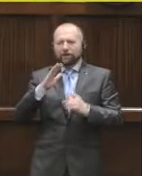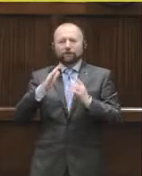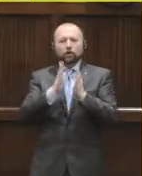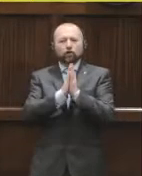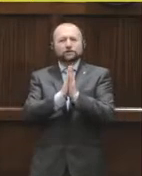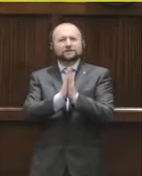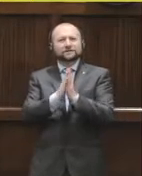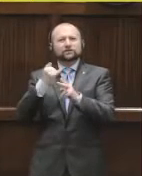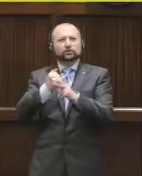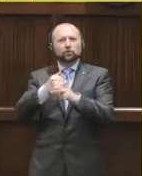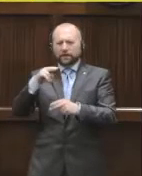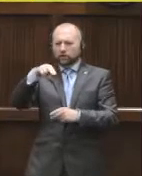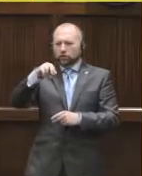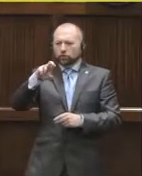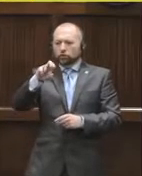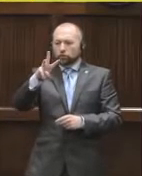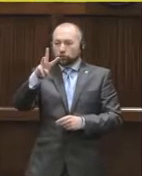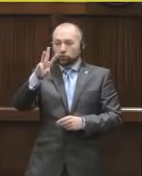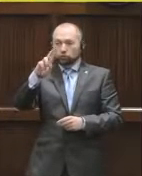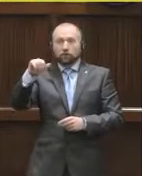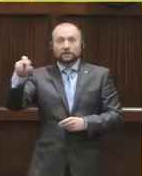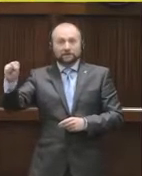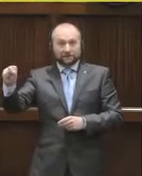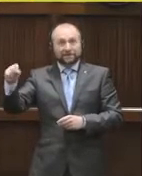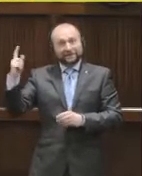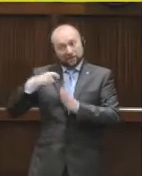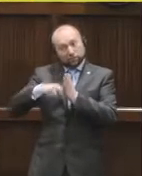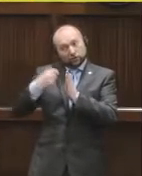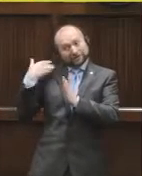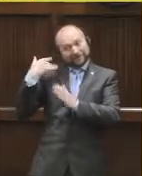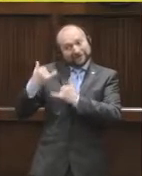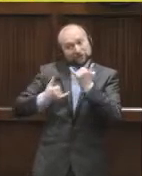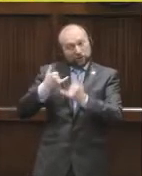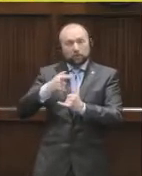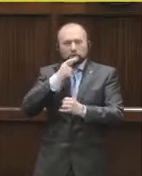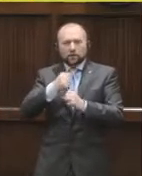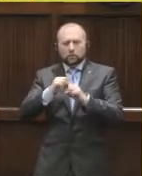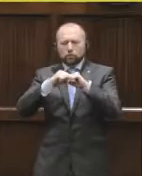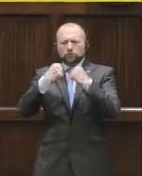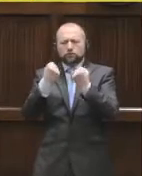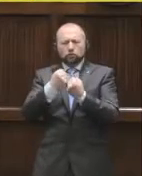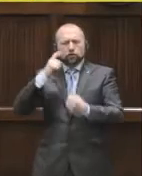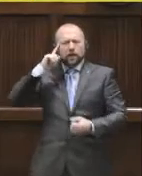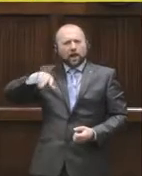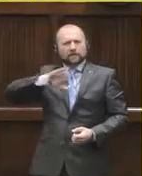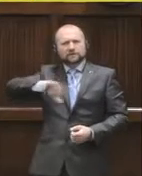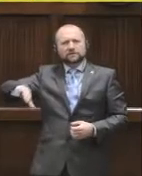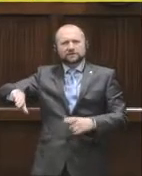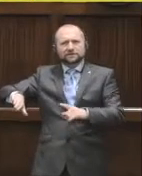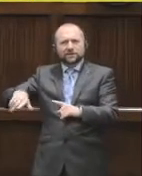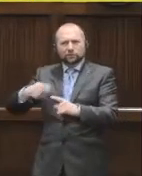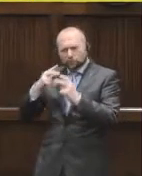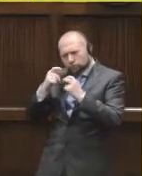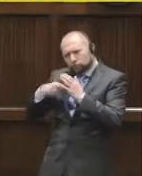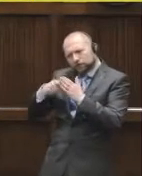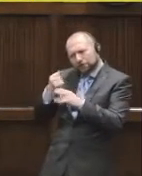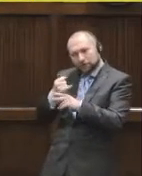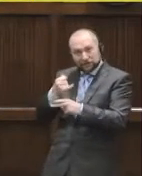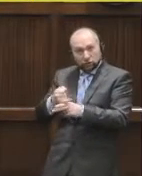me earlier this year when doing a project to bring about improvement in areas of social neglect, and had chosen to focus on the provision of